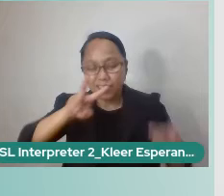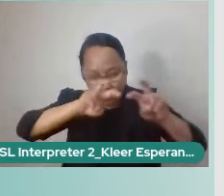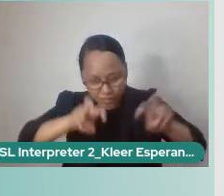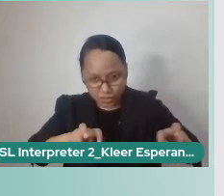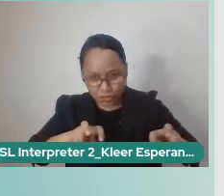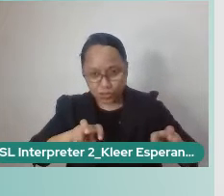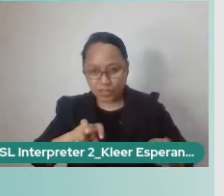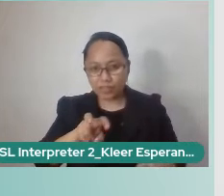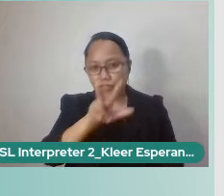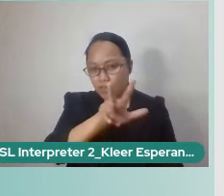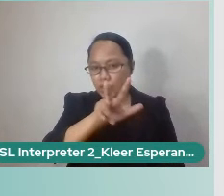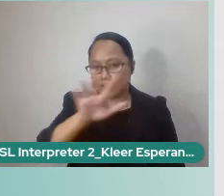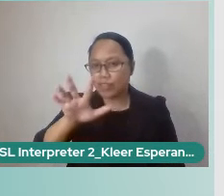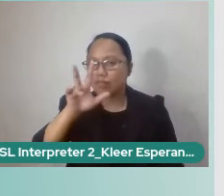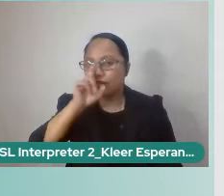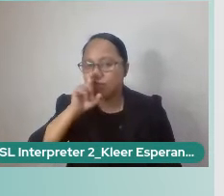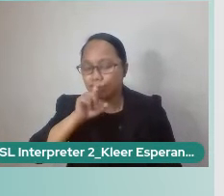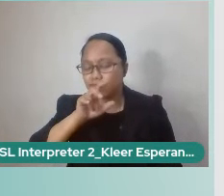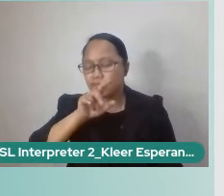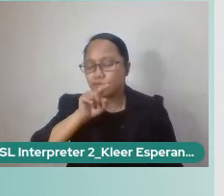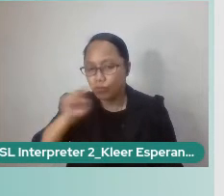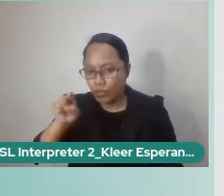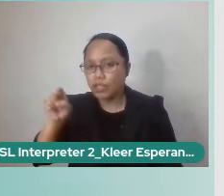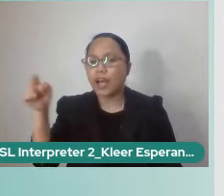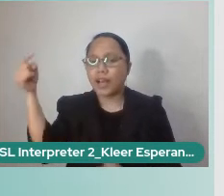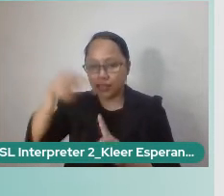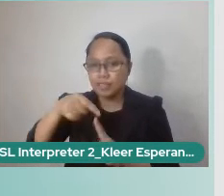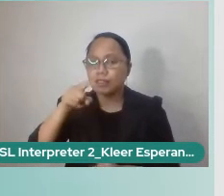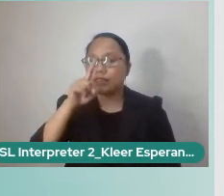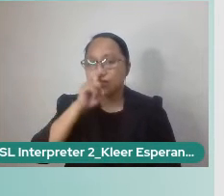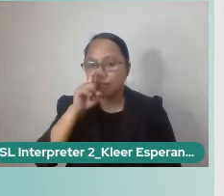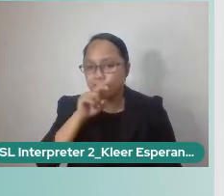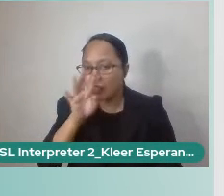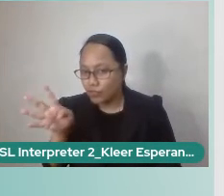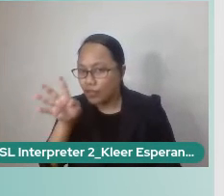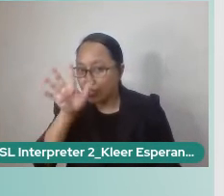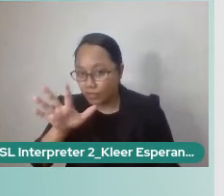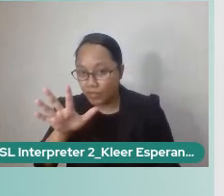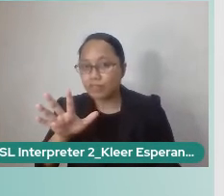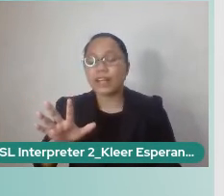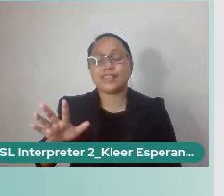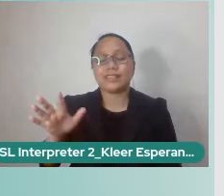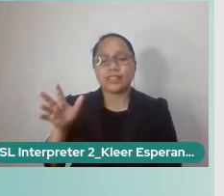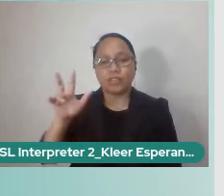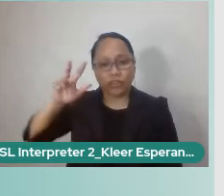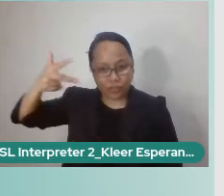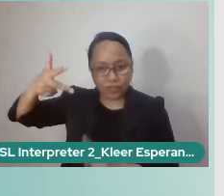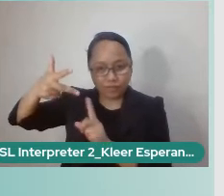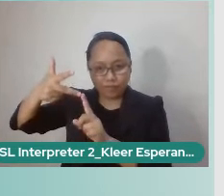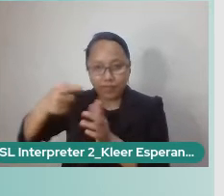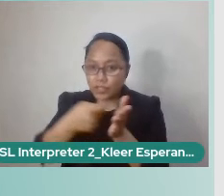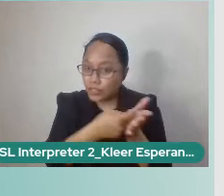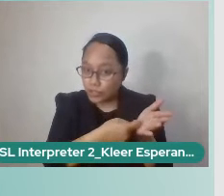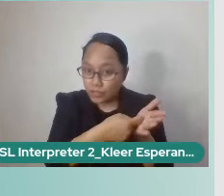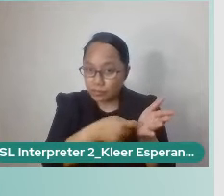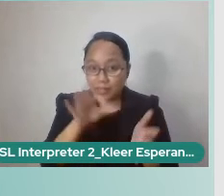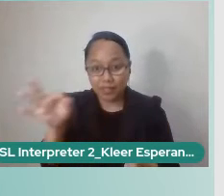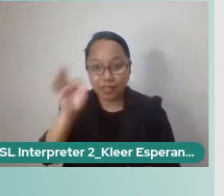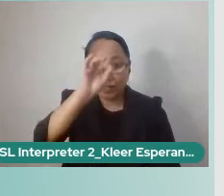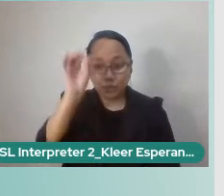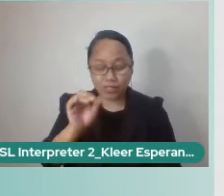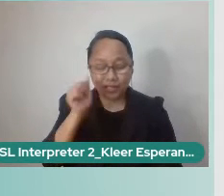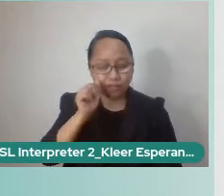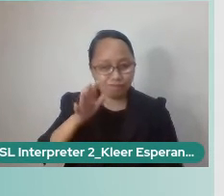and 45, and potentially more often. And then finally, 90% of women that require treatment, either for cervical precancer